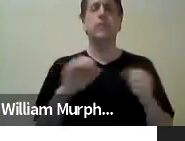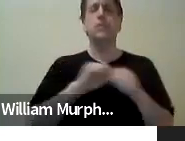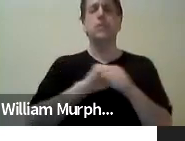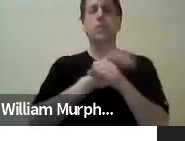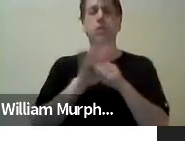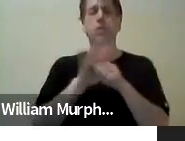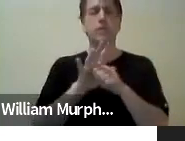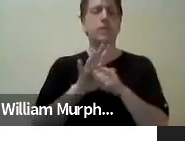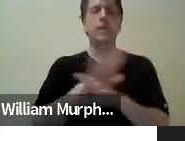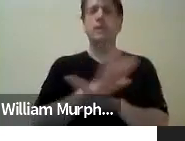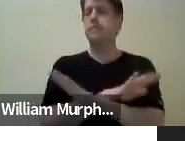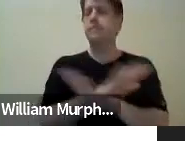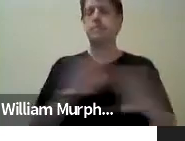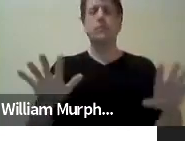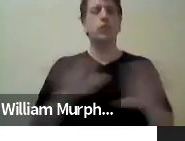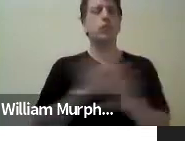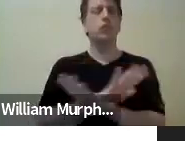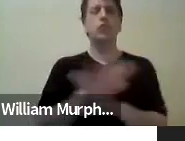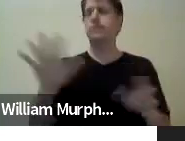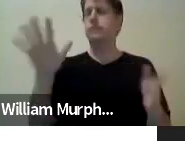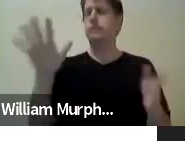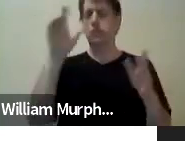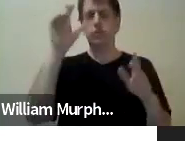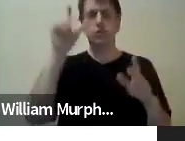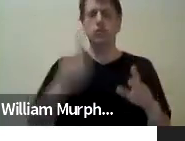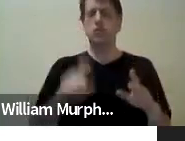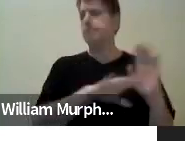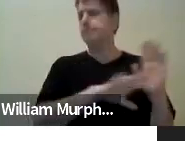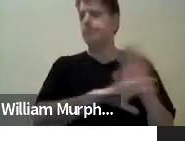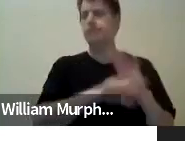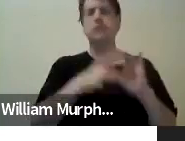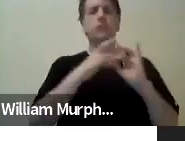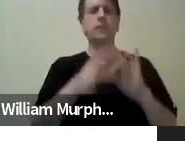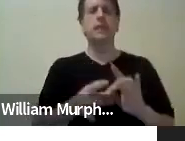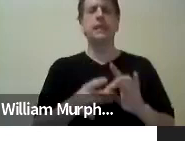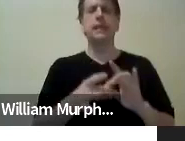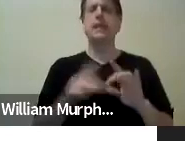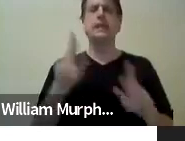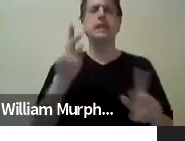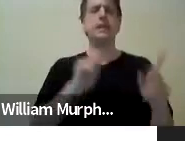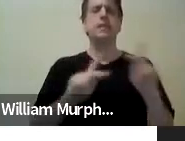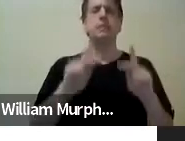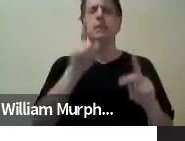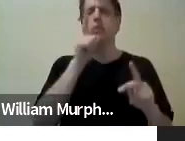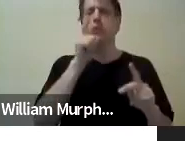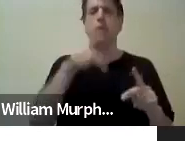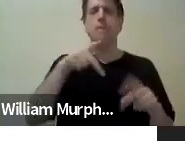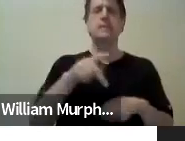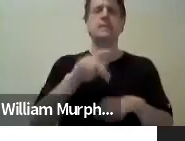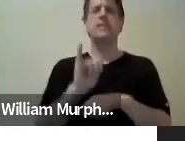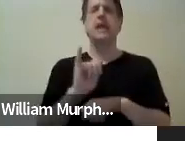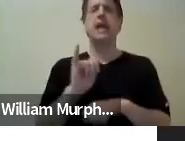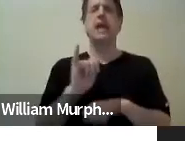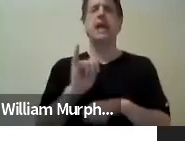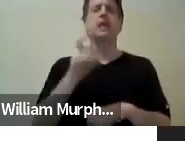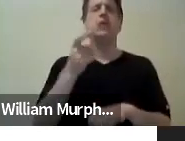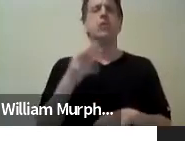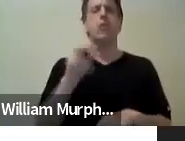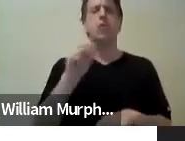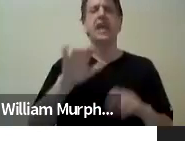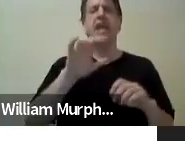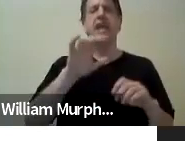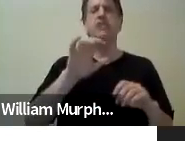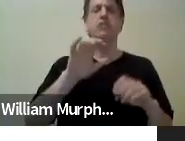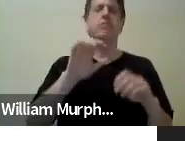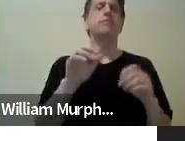COVID-19 in no way, shape, or form is related to people who are of Asian or Pacific Islander descent. And so